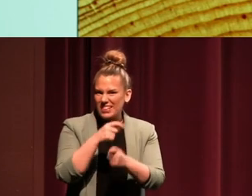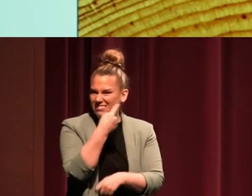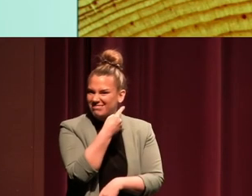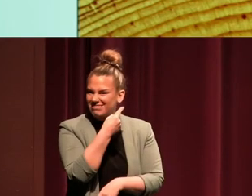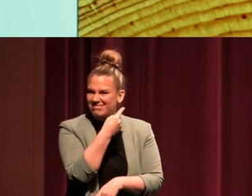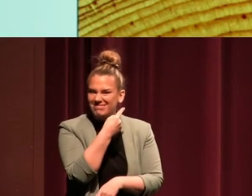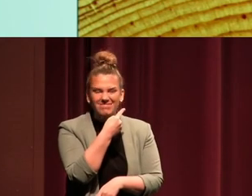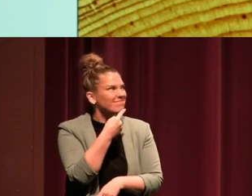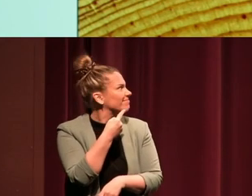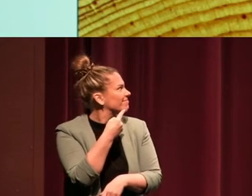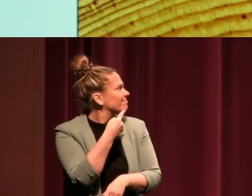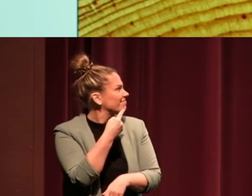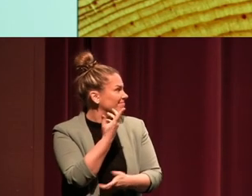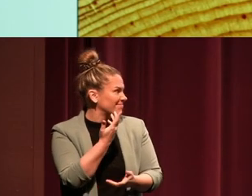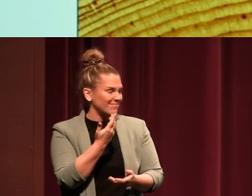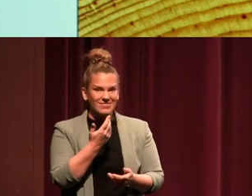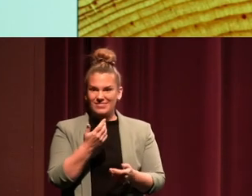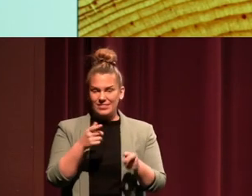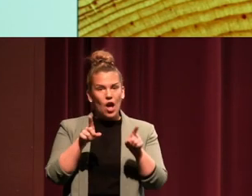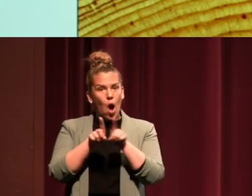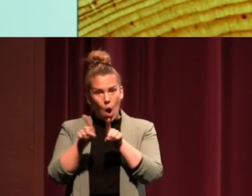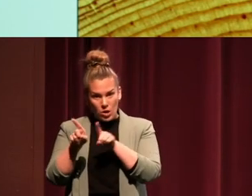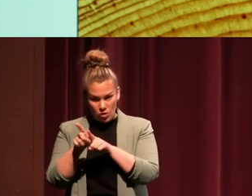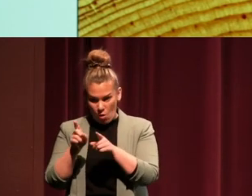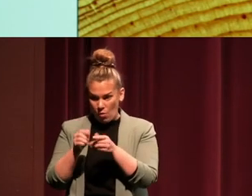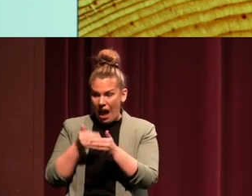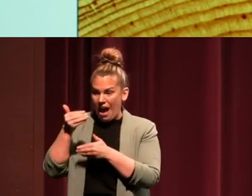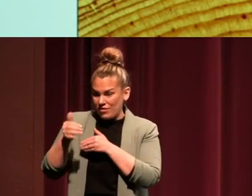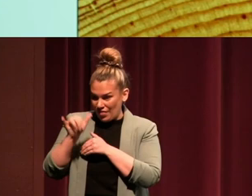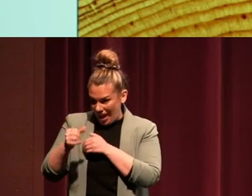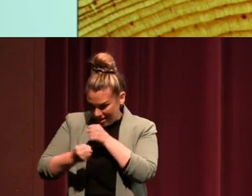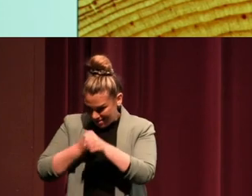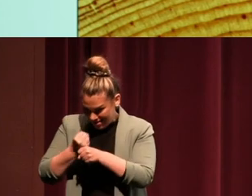should add, by a relatively significant drought in the year 1740.